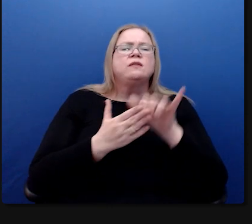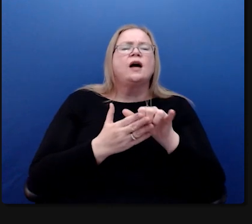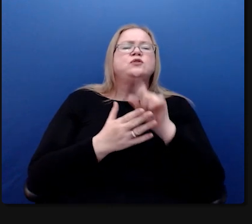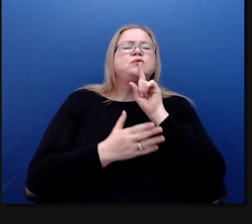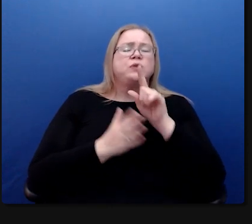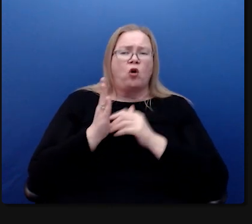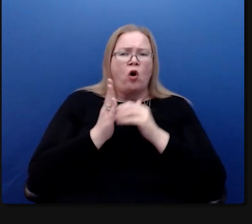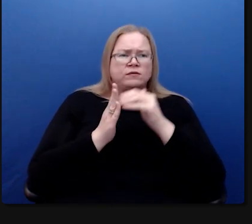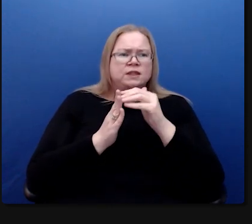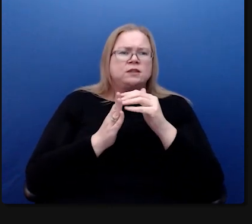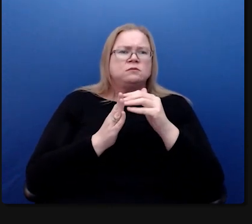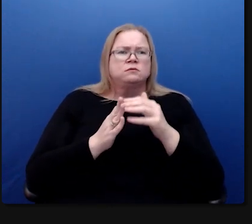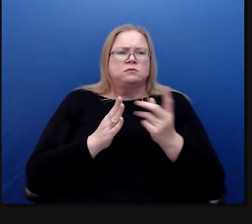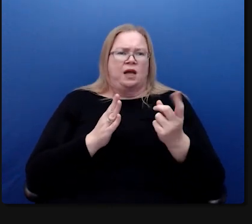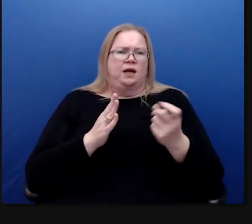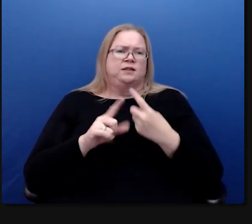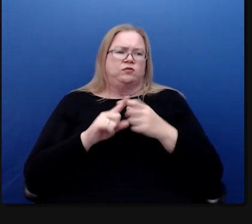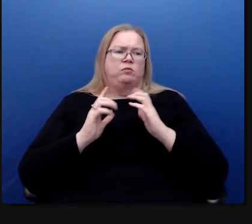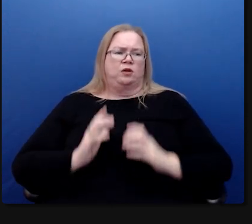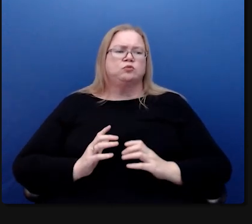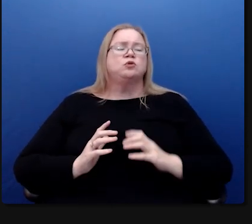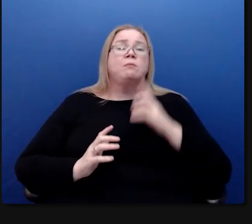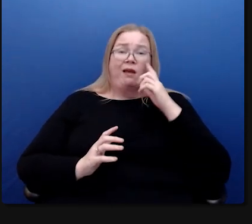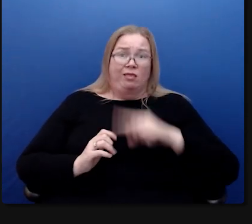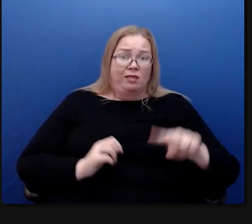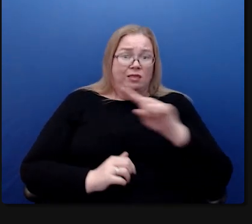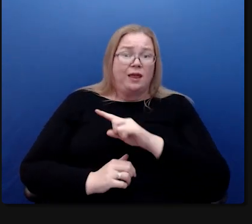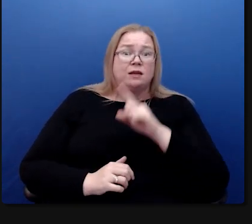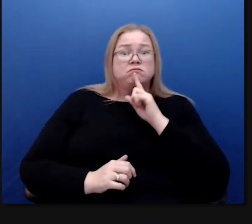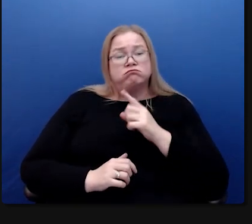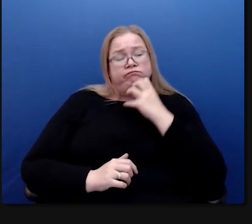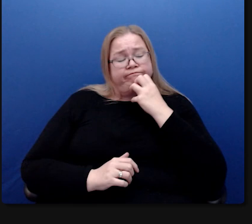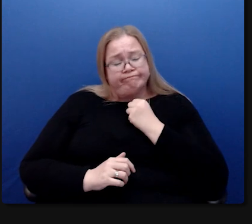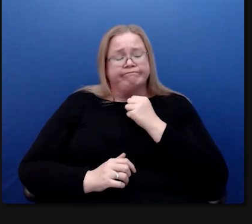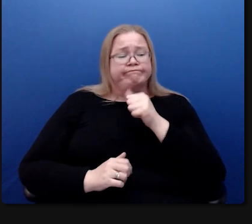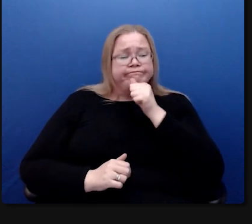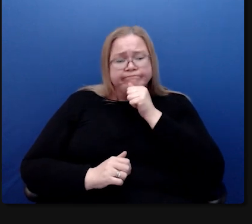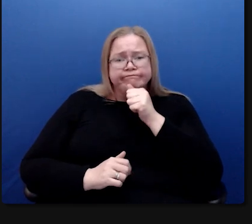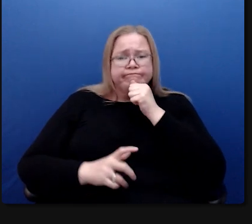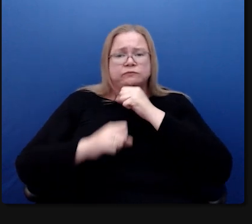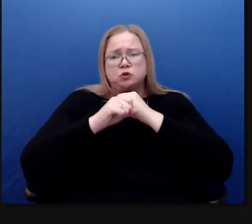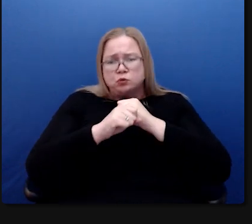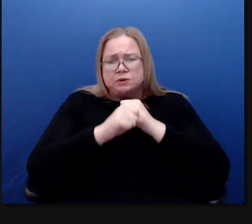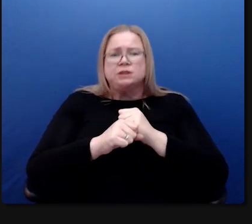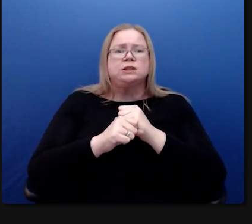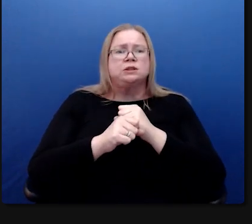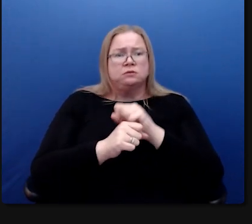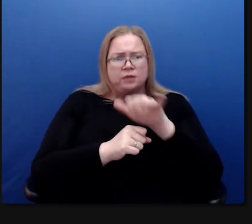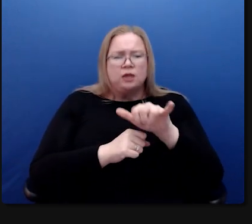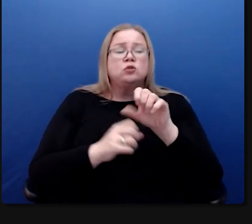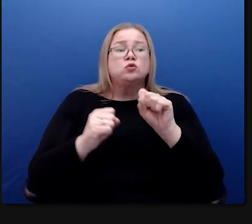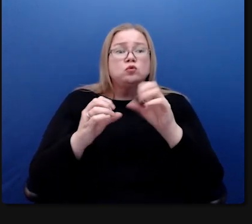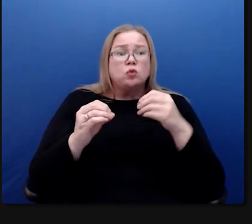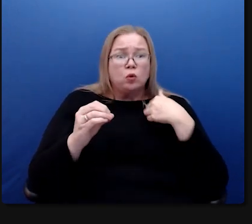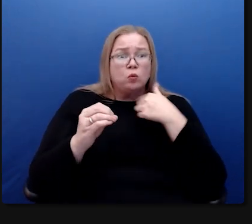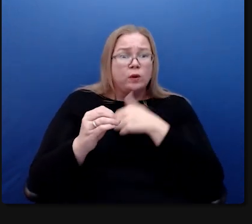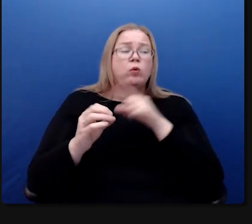that are bigger than countries, literally, right? So could you tell us about how we meet those